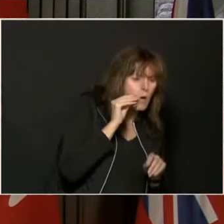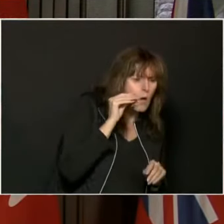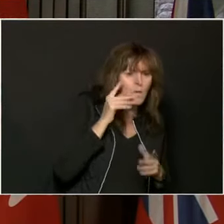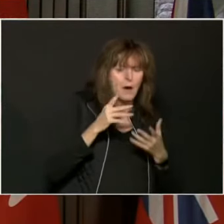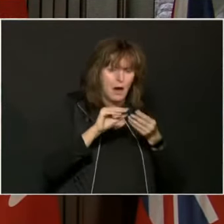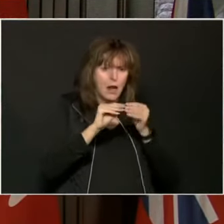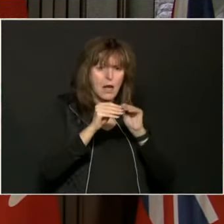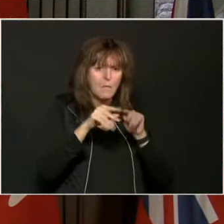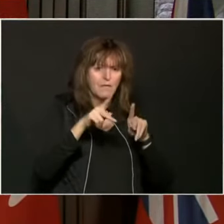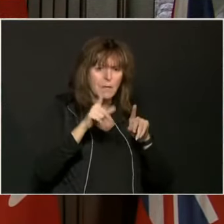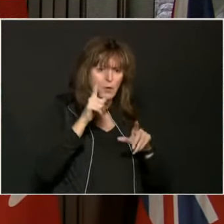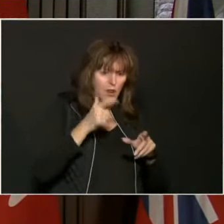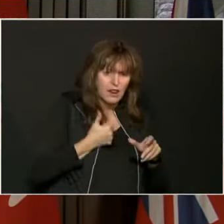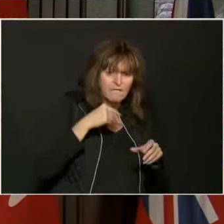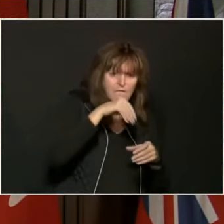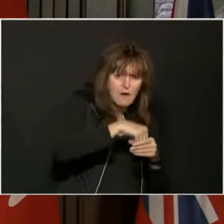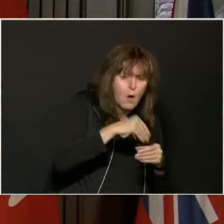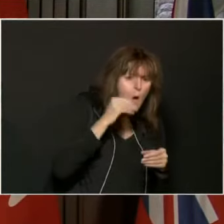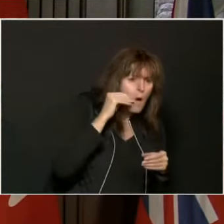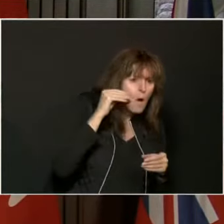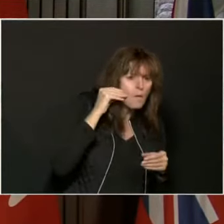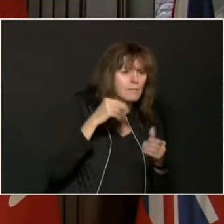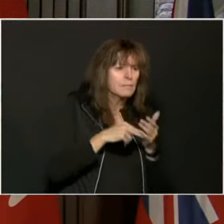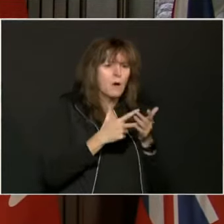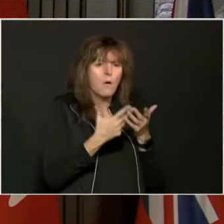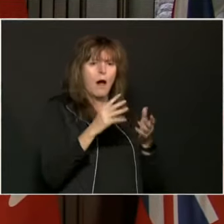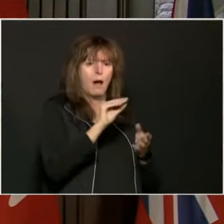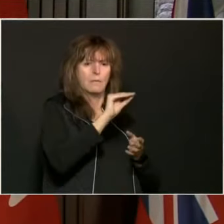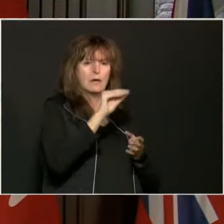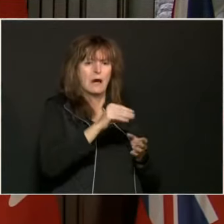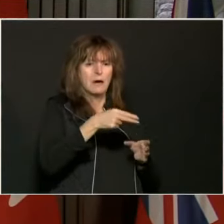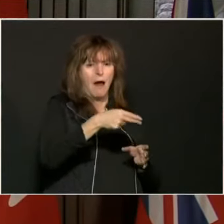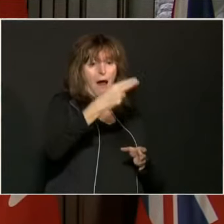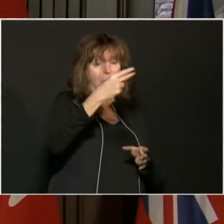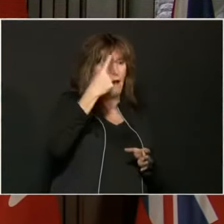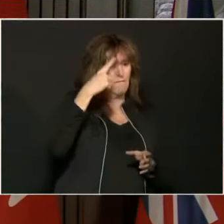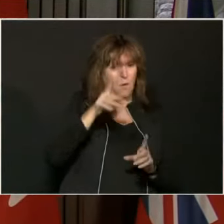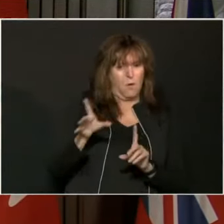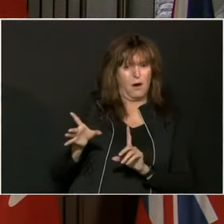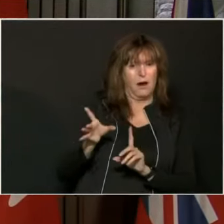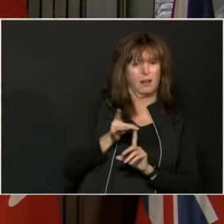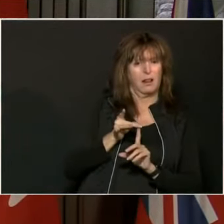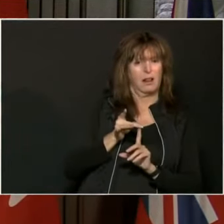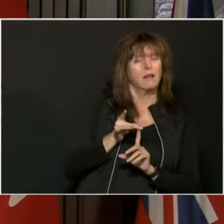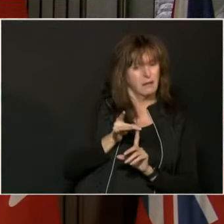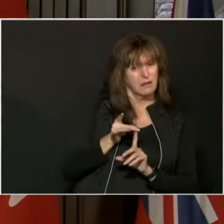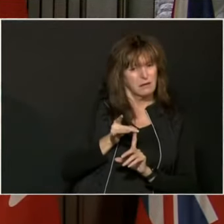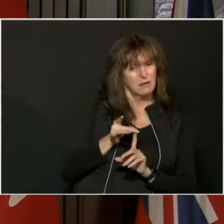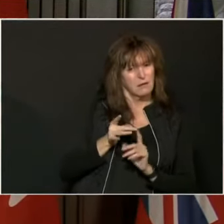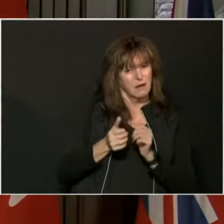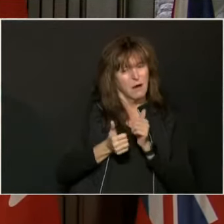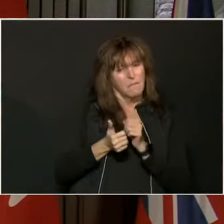communities that you've seen with persistently high rates of infection that have been discussed. Maybe one of the things I do want to note, though, is where